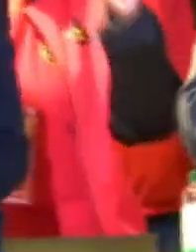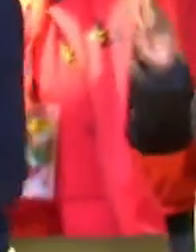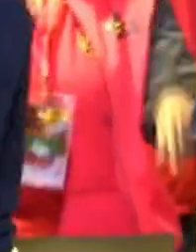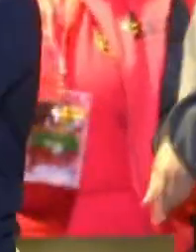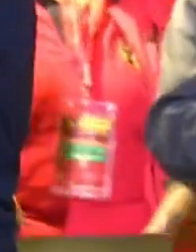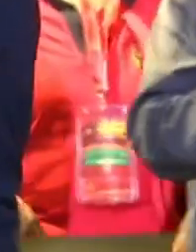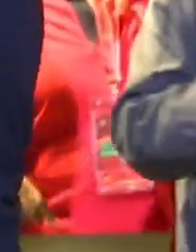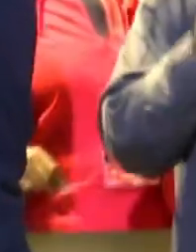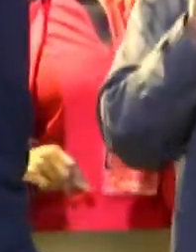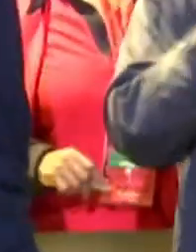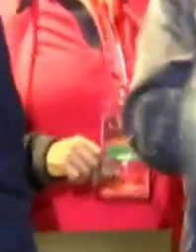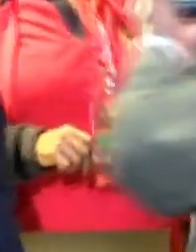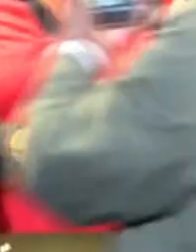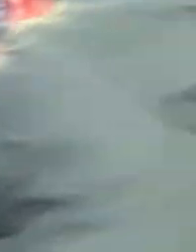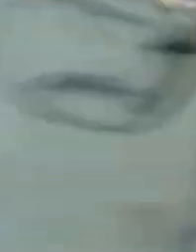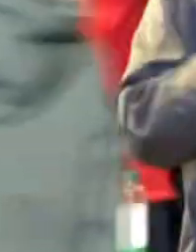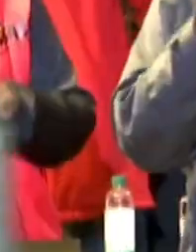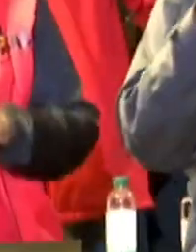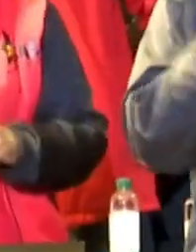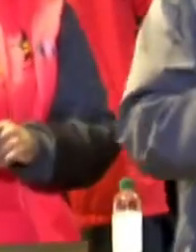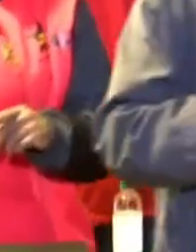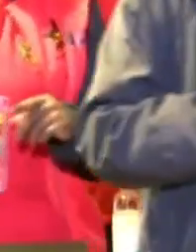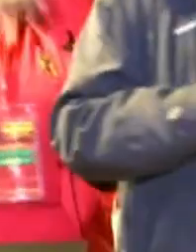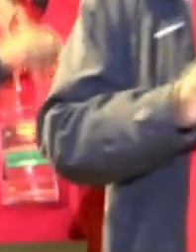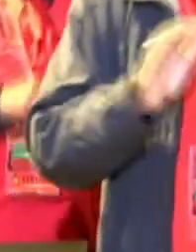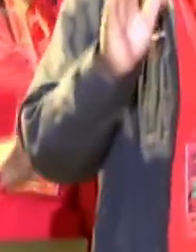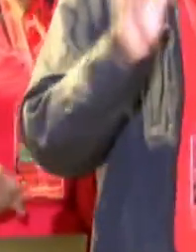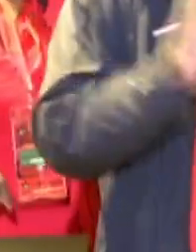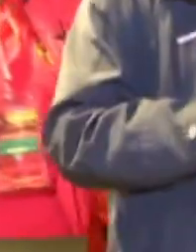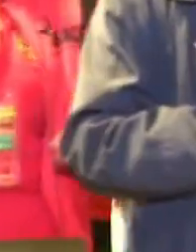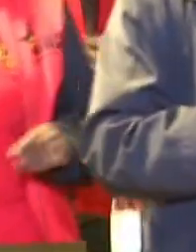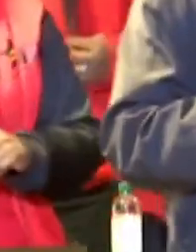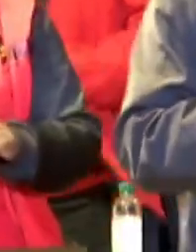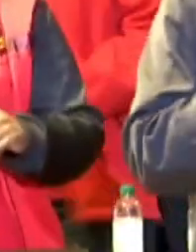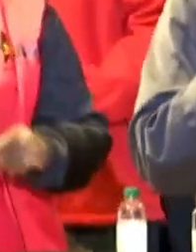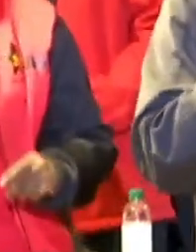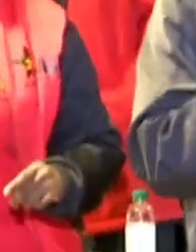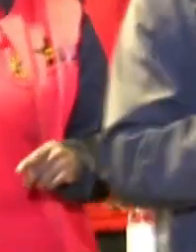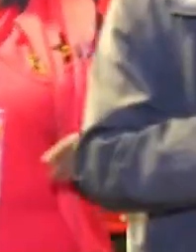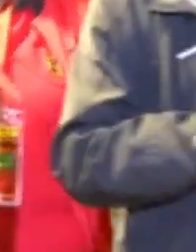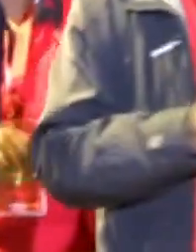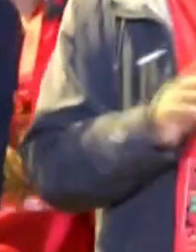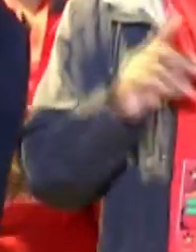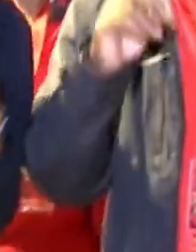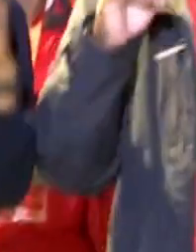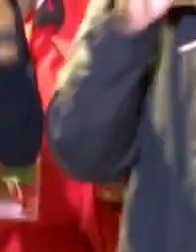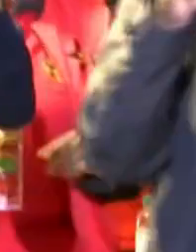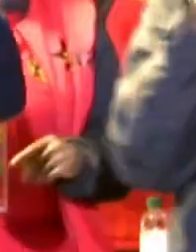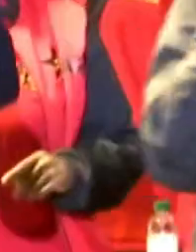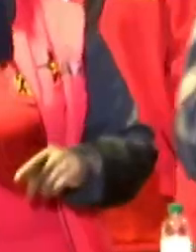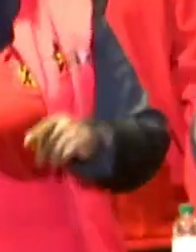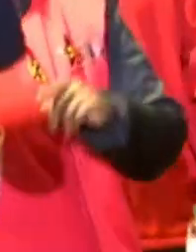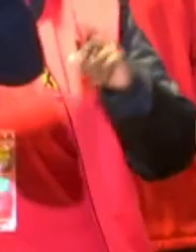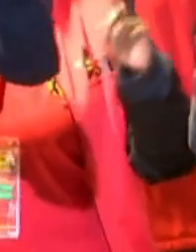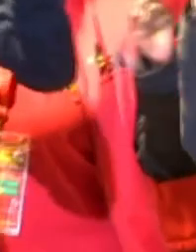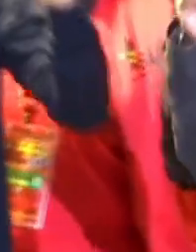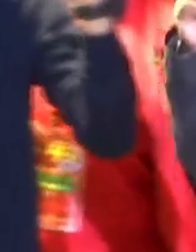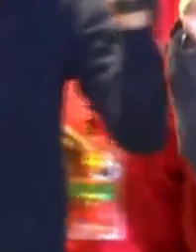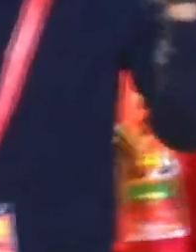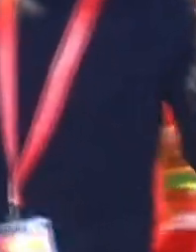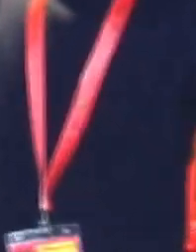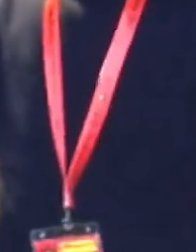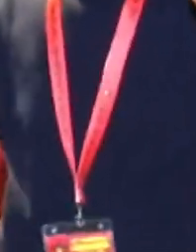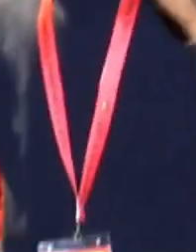Unions, Zingiswa Losi, throwing some bombs there, saying that the demise of